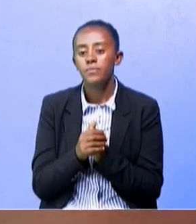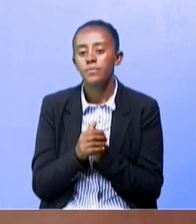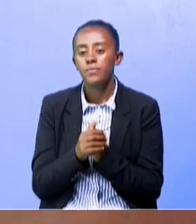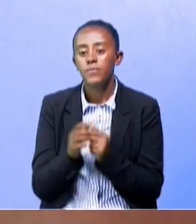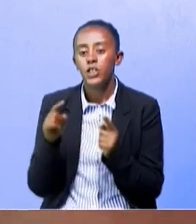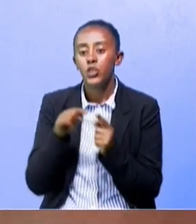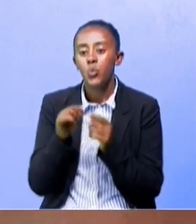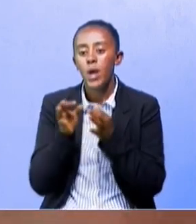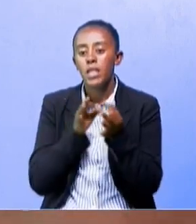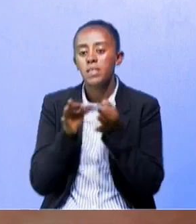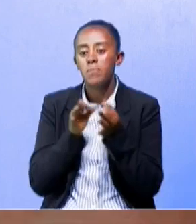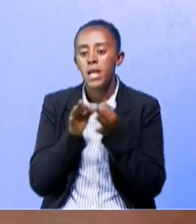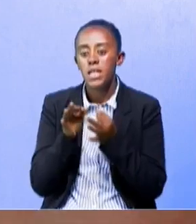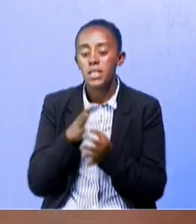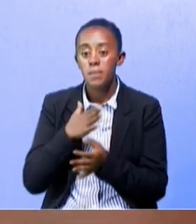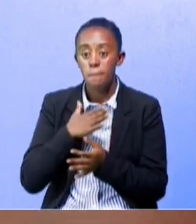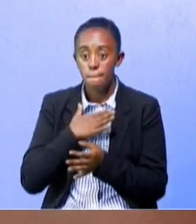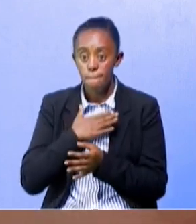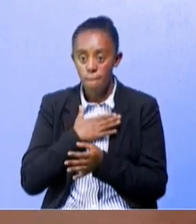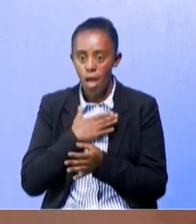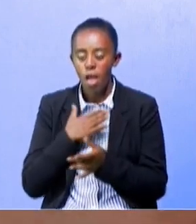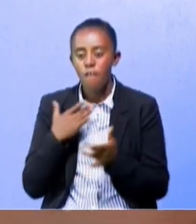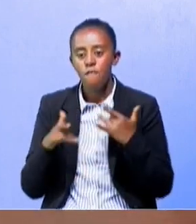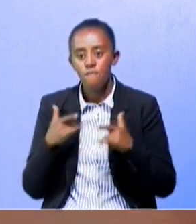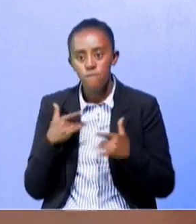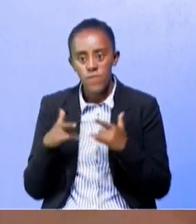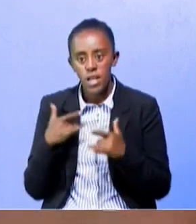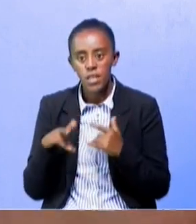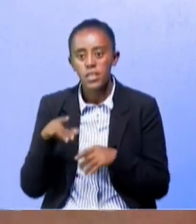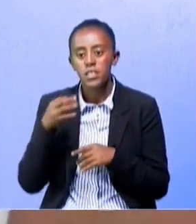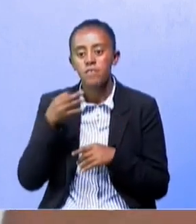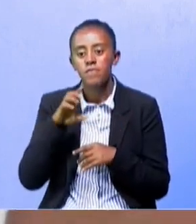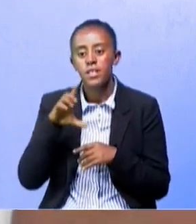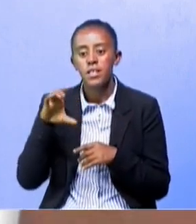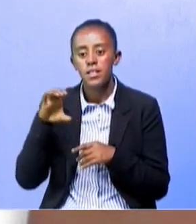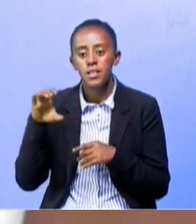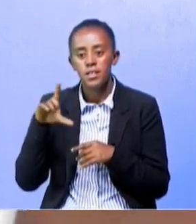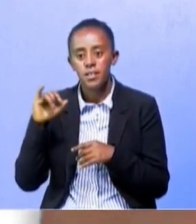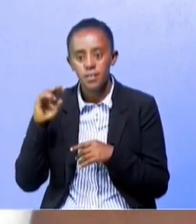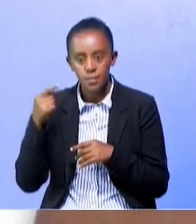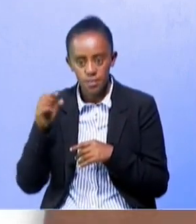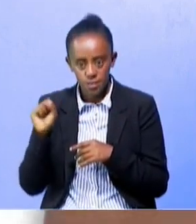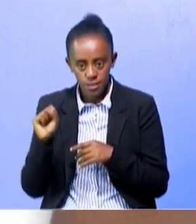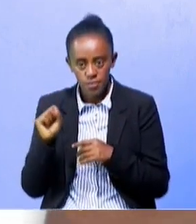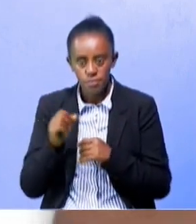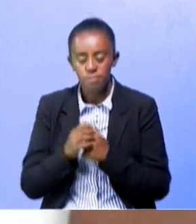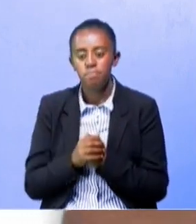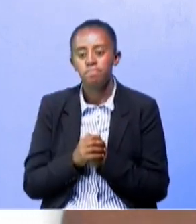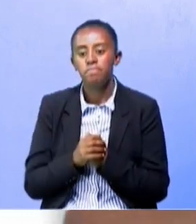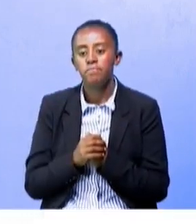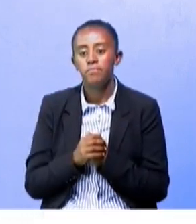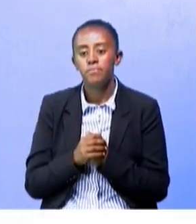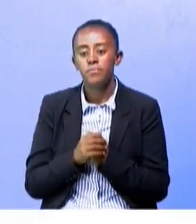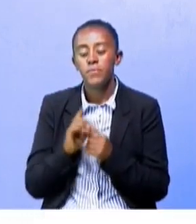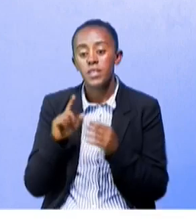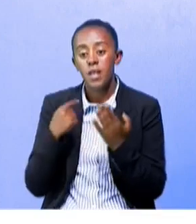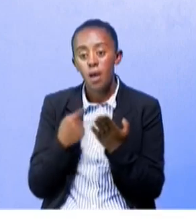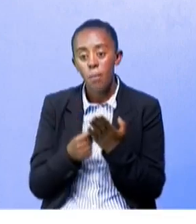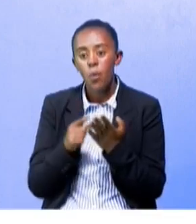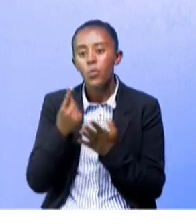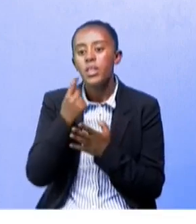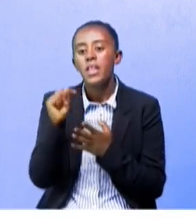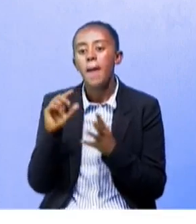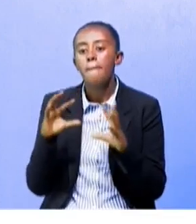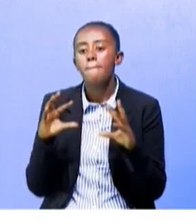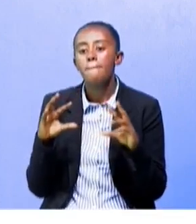health infrastructures, that is why we started renovating the old hospitals and expand the number of many other hospitals as part of a practical response to